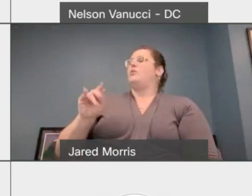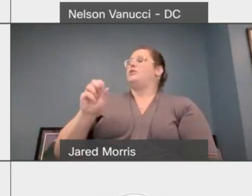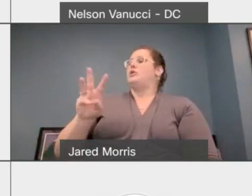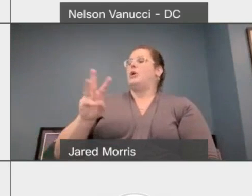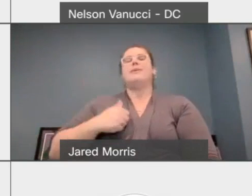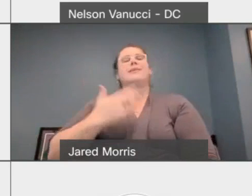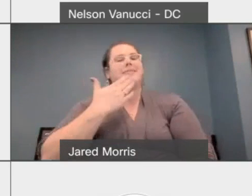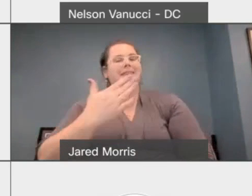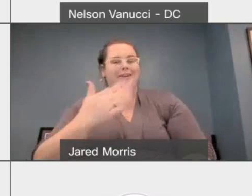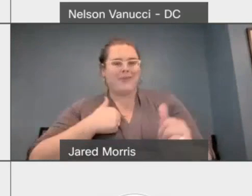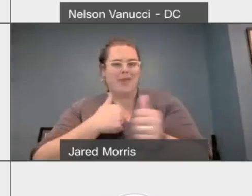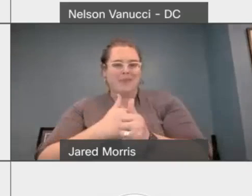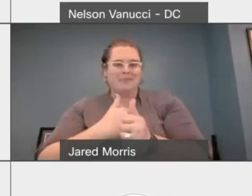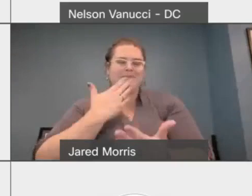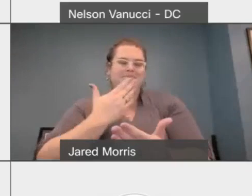update.